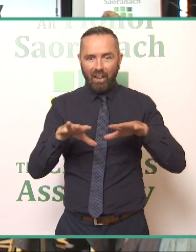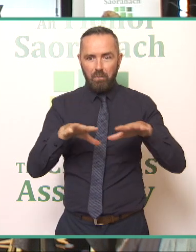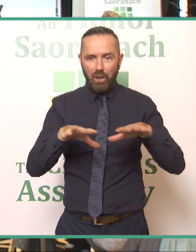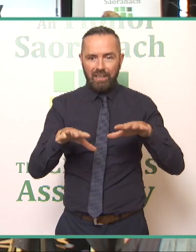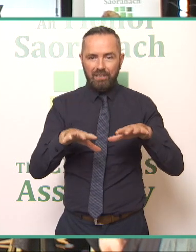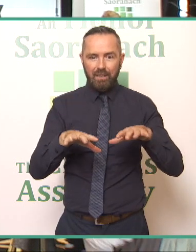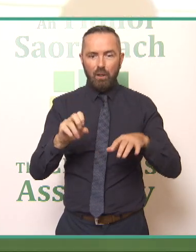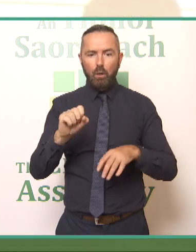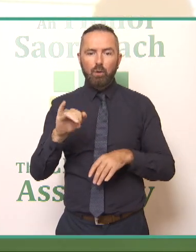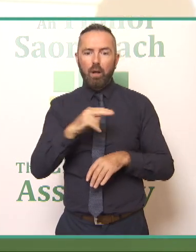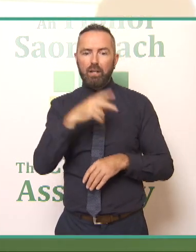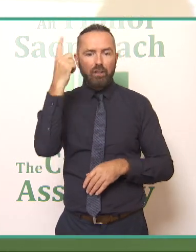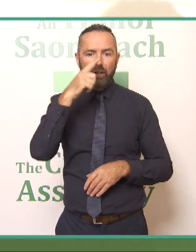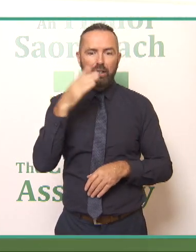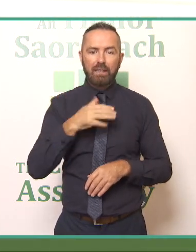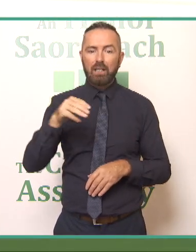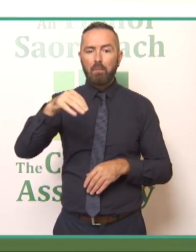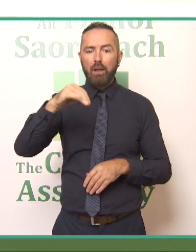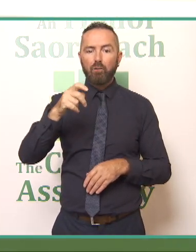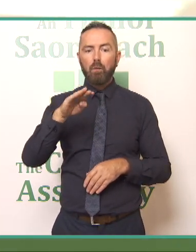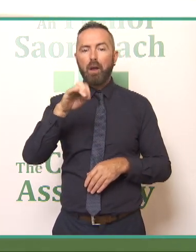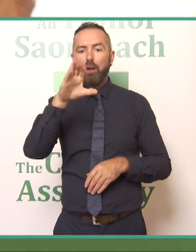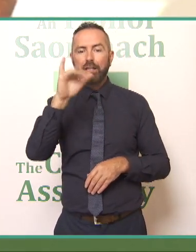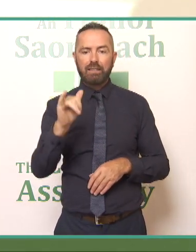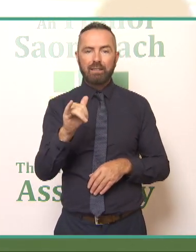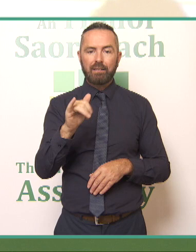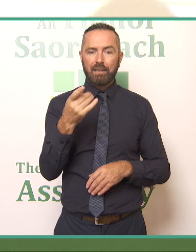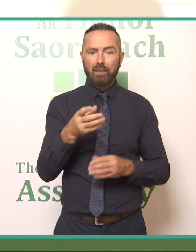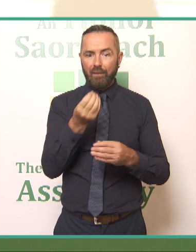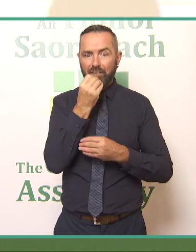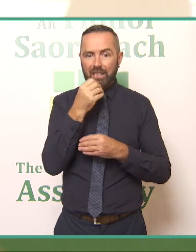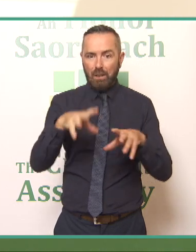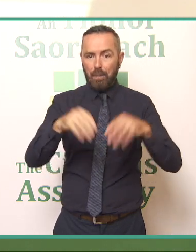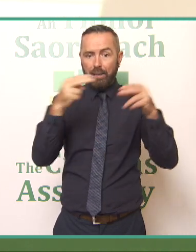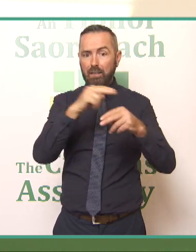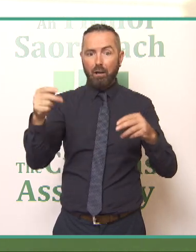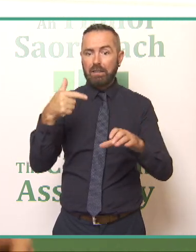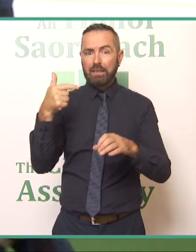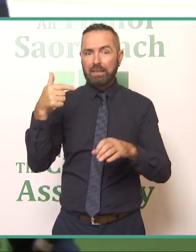not dirt. It's microbiology. Microbiology feeds a plant, not chemicals.